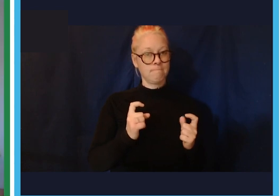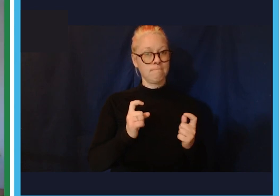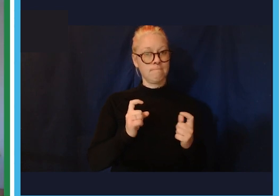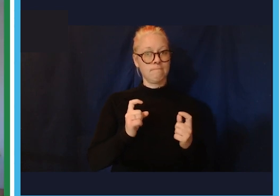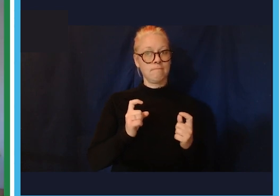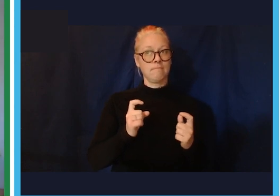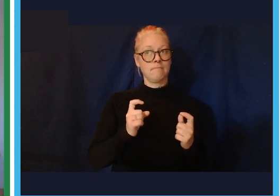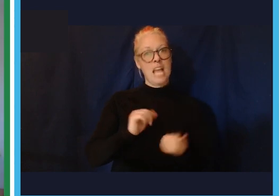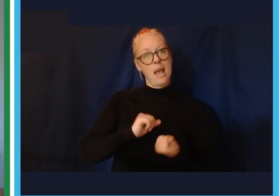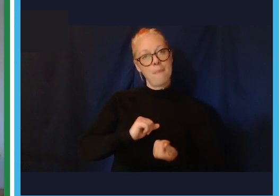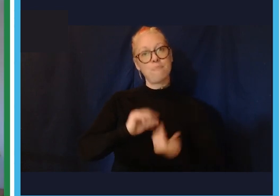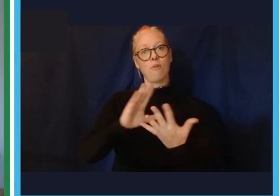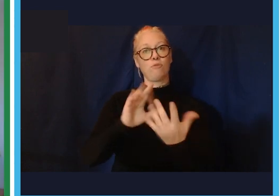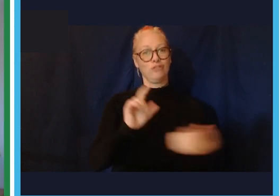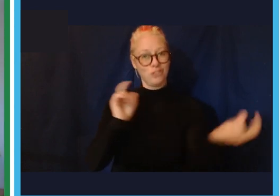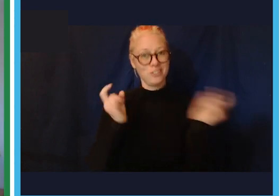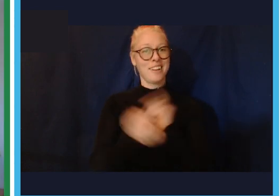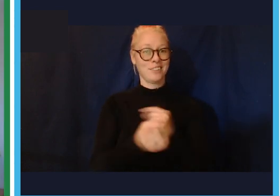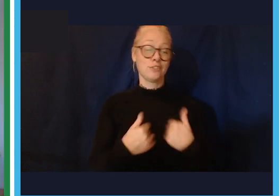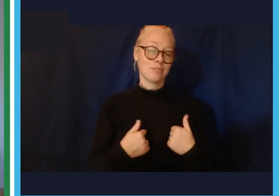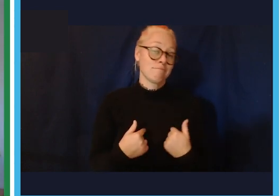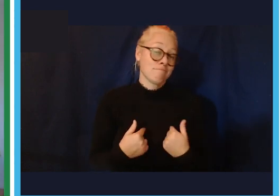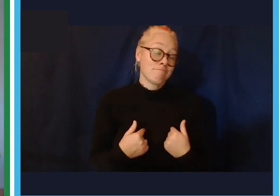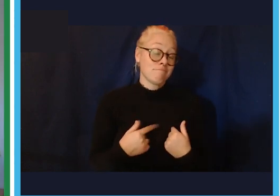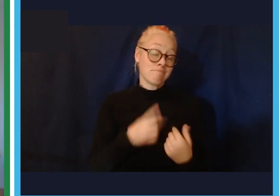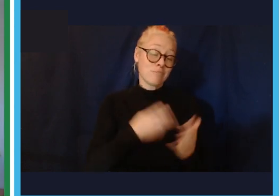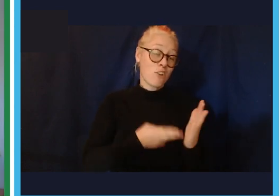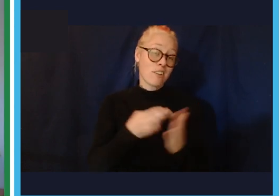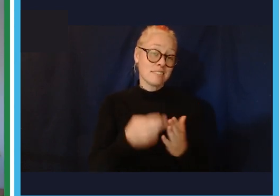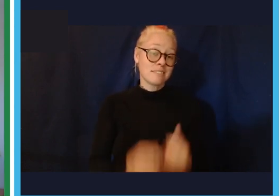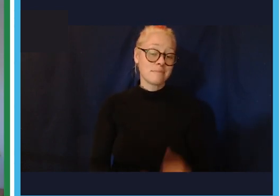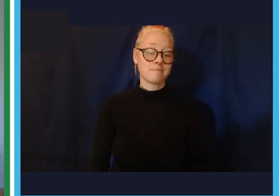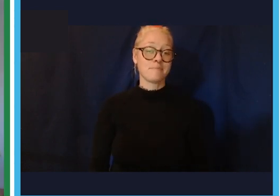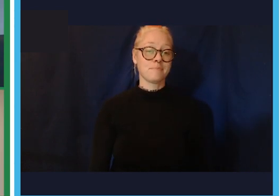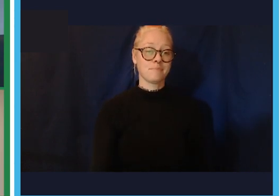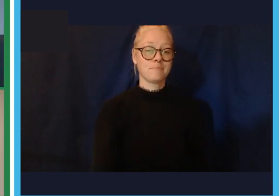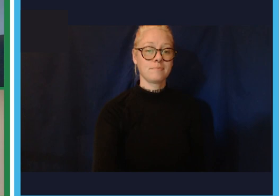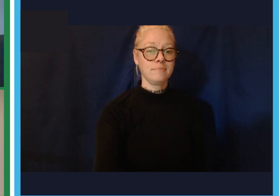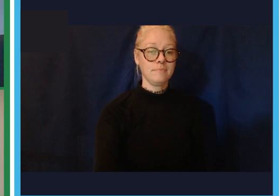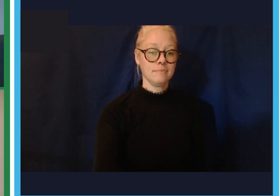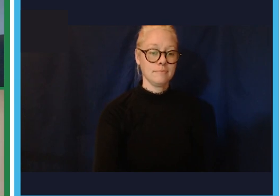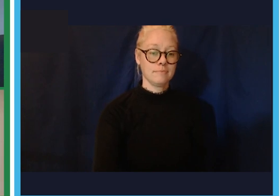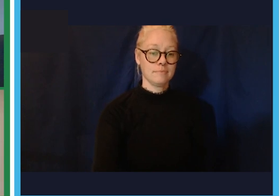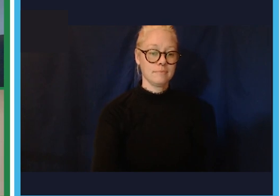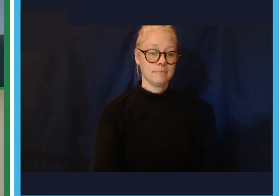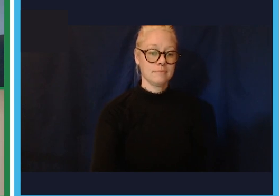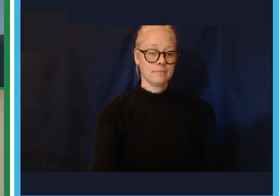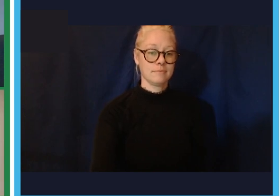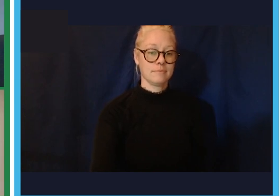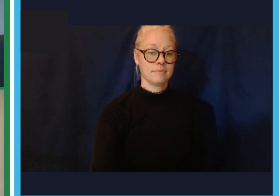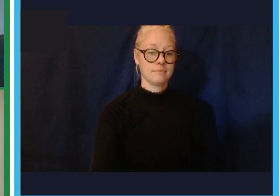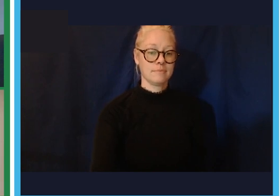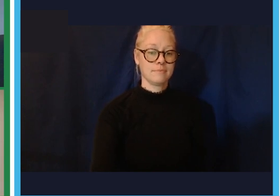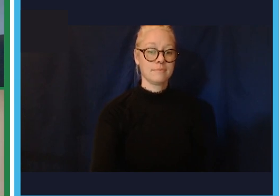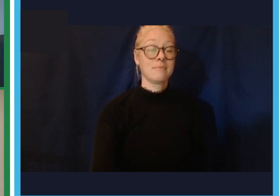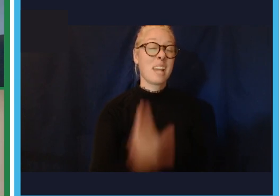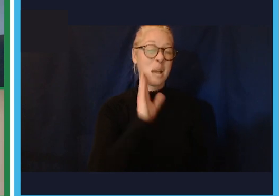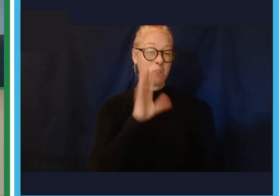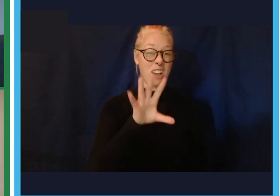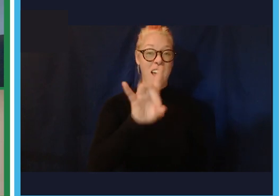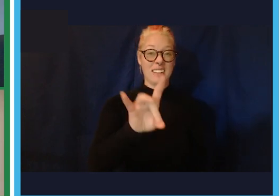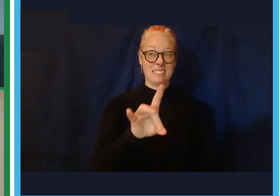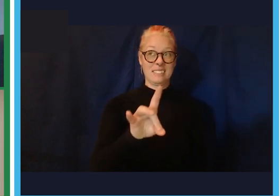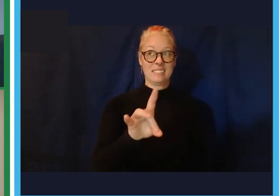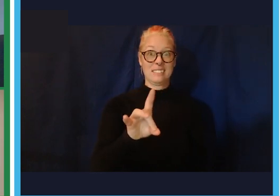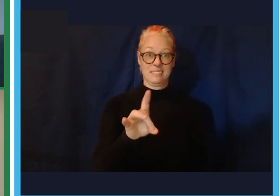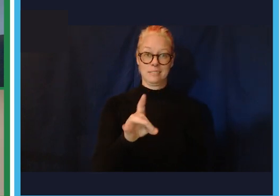asked a lot at the beginning. And I'm going to look for a quick answer from each of you. That is, if you